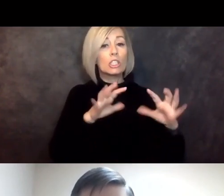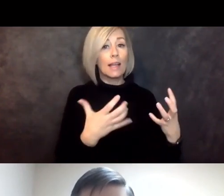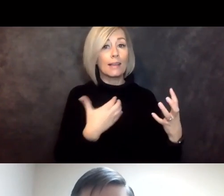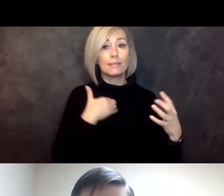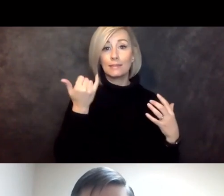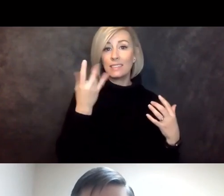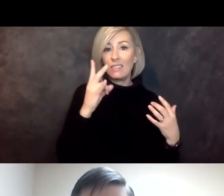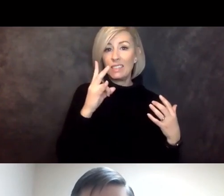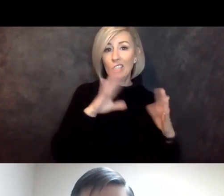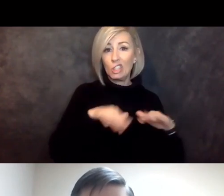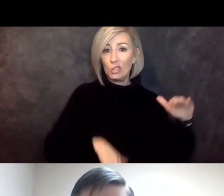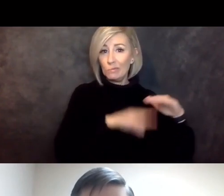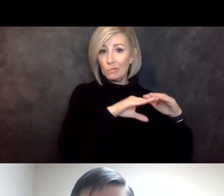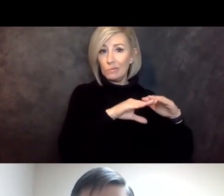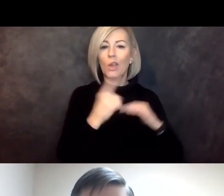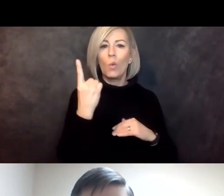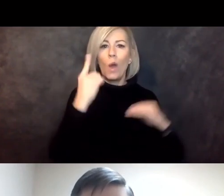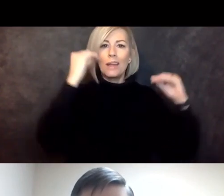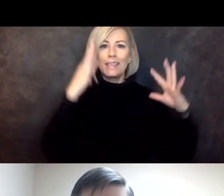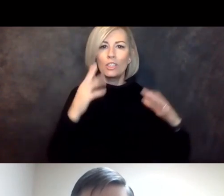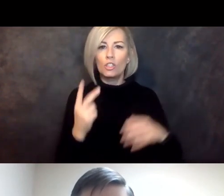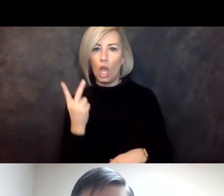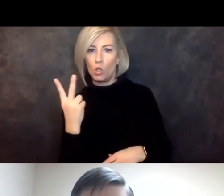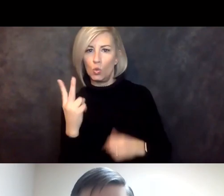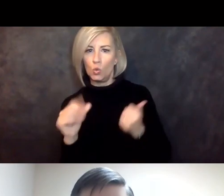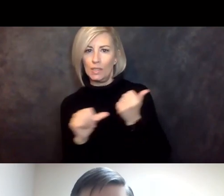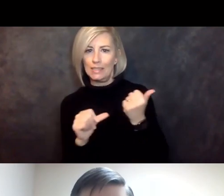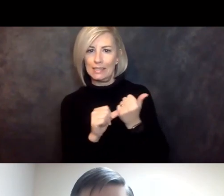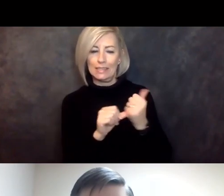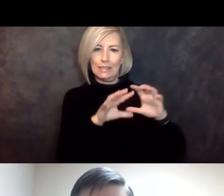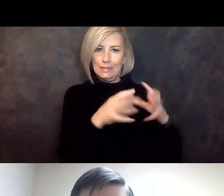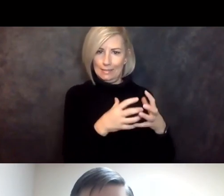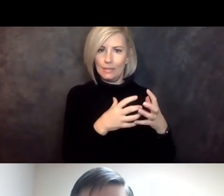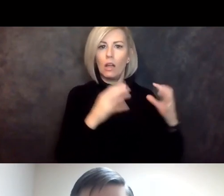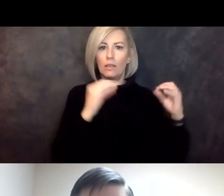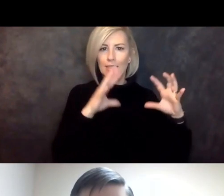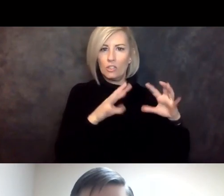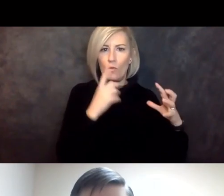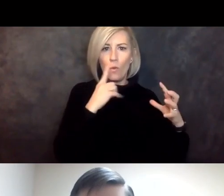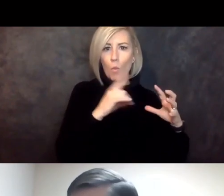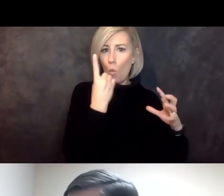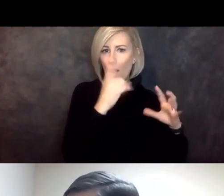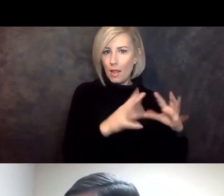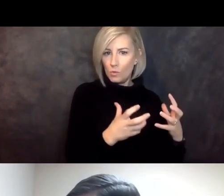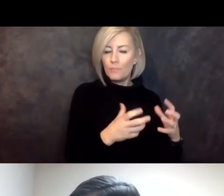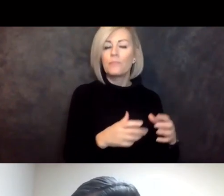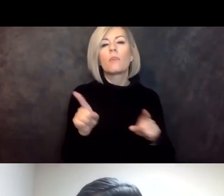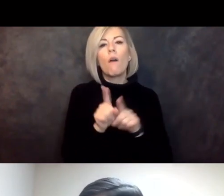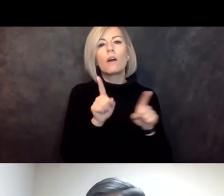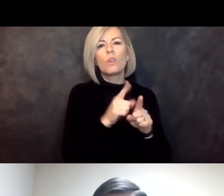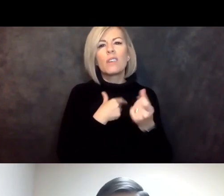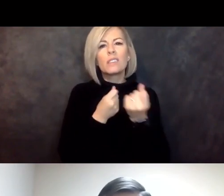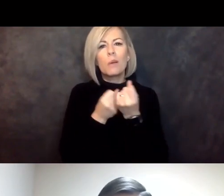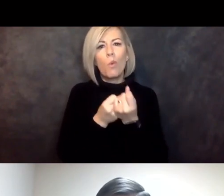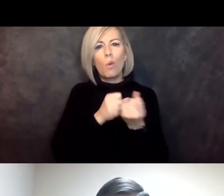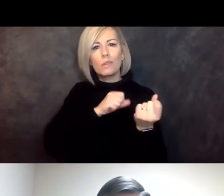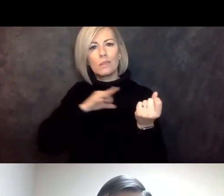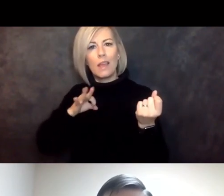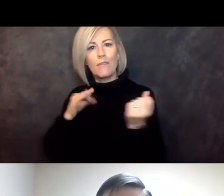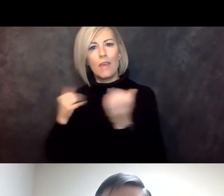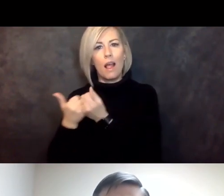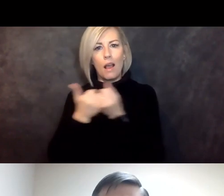and one teacher and two teaching assistants form the core teaching team for the classroom. In addition, there are support staff that support